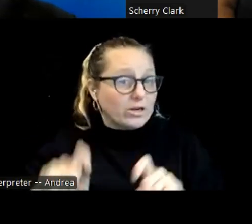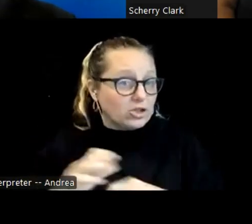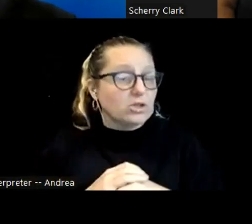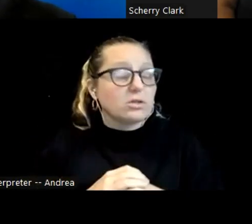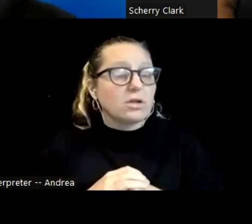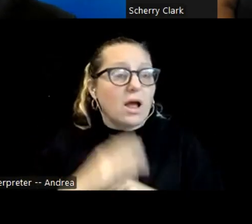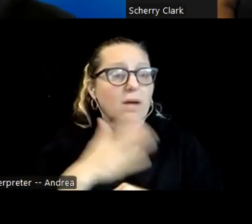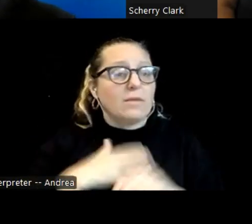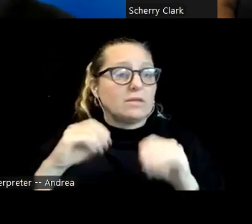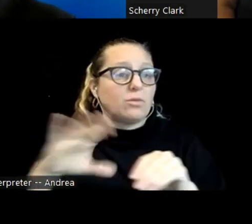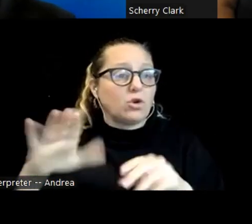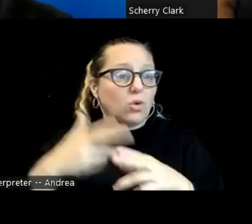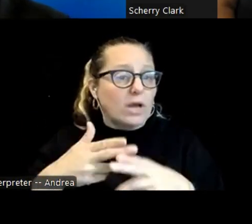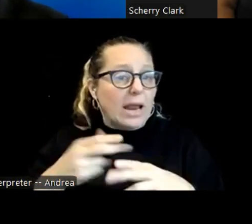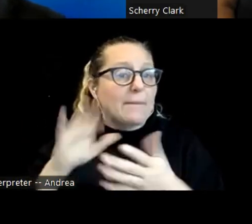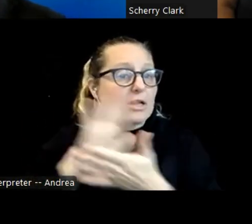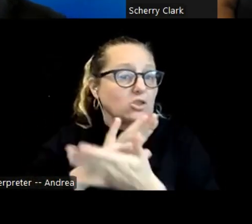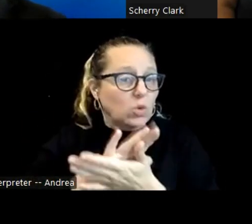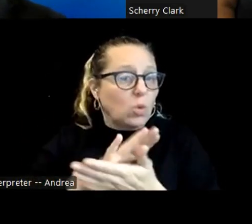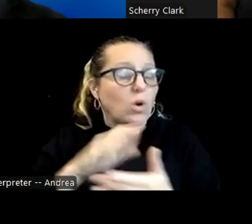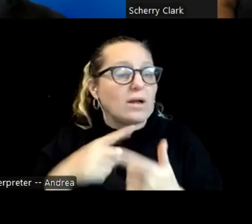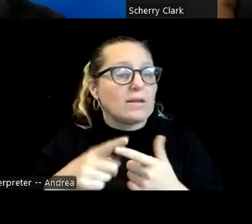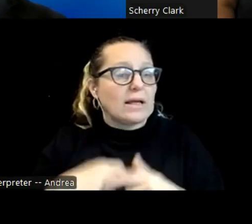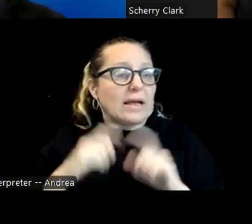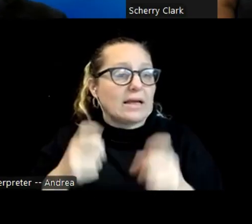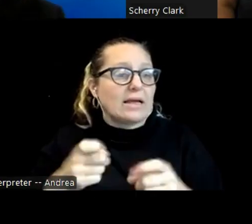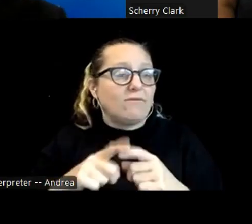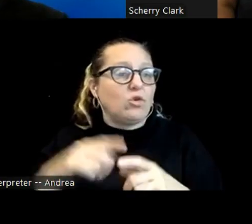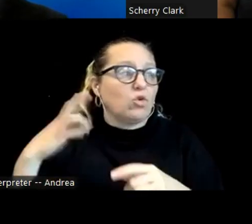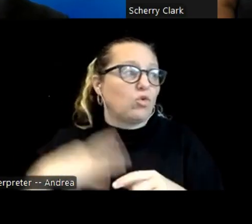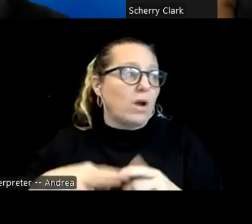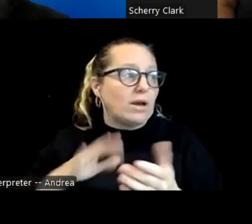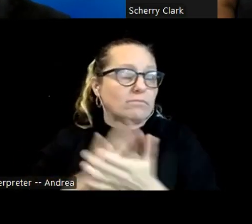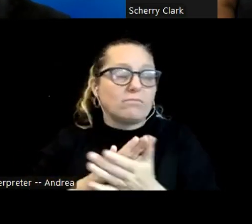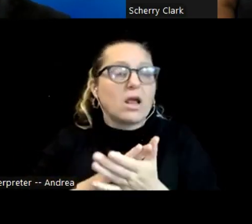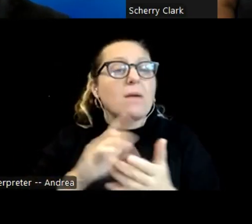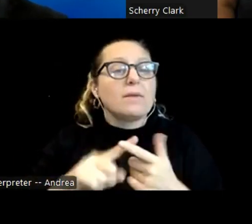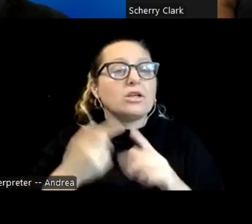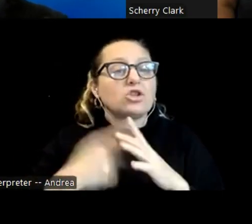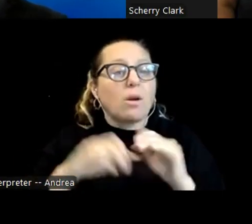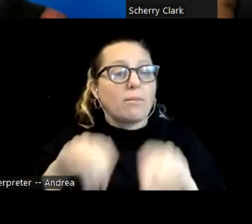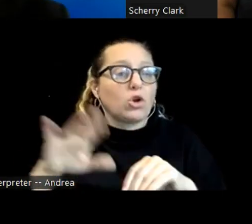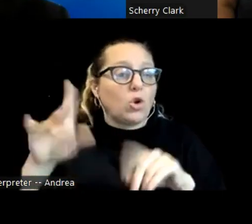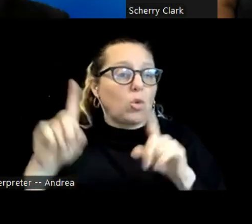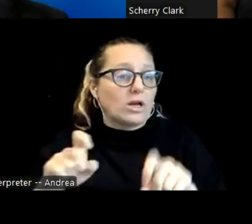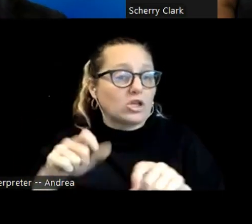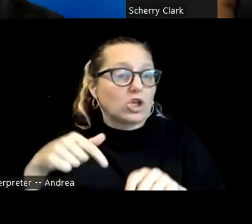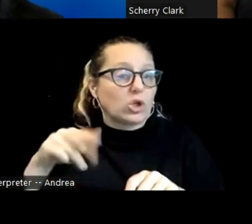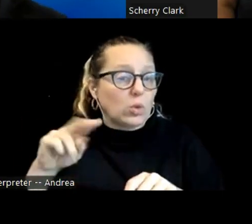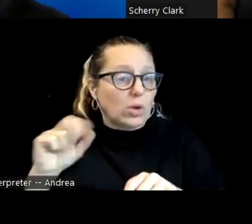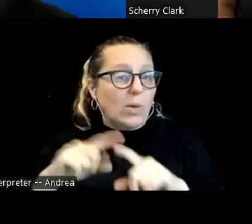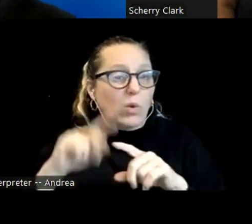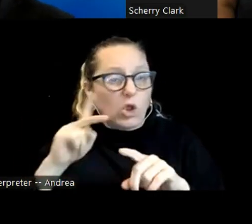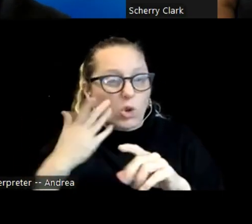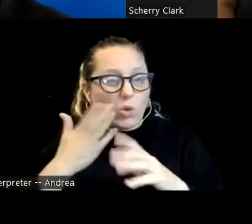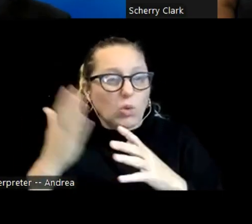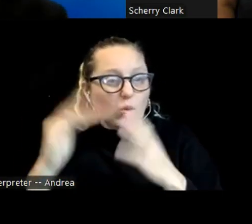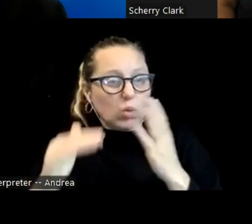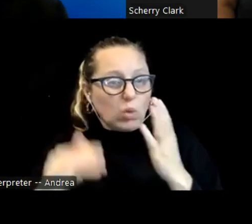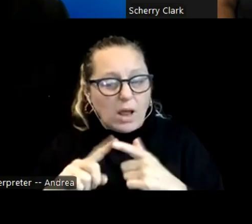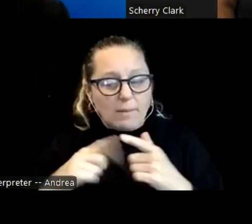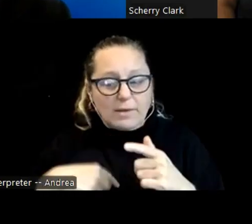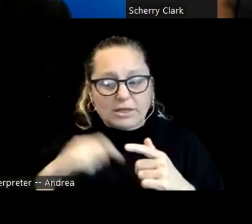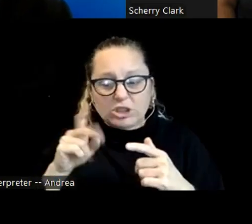Please put your name and your school so we can give you proper credit. But start putting your questions in Q&A and we'll look through those. But Scherry, go tell us about your